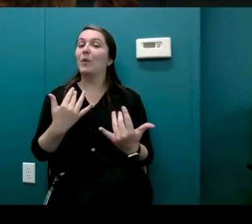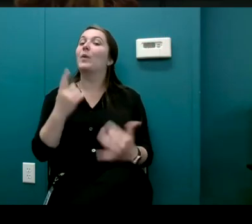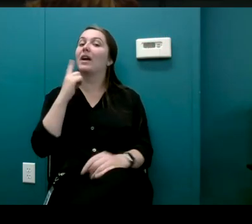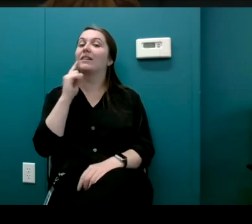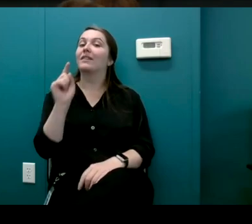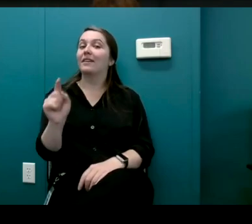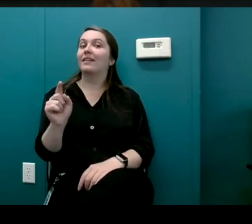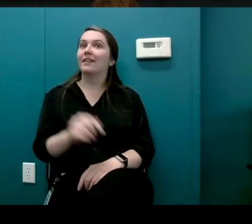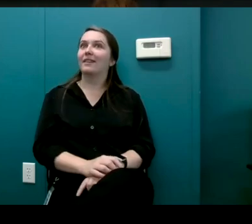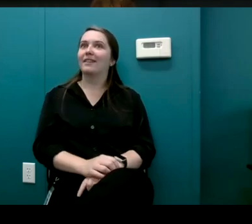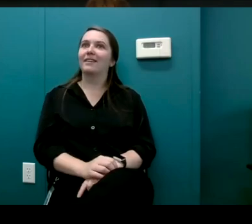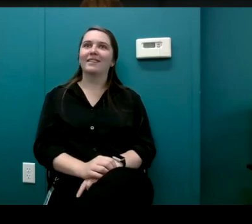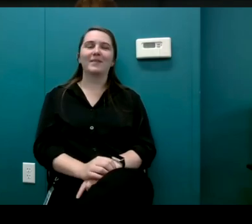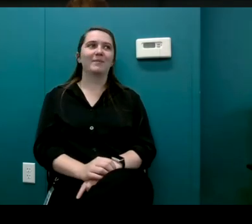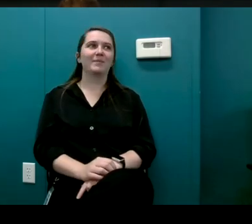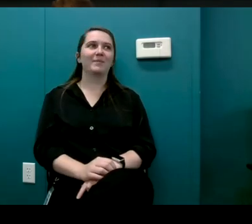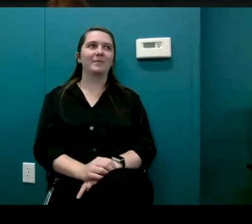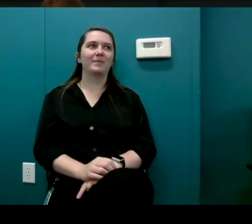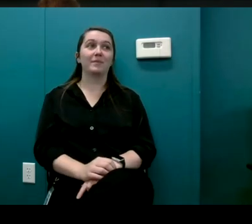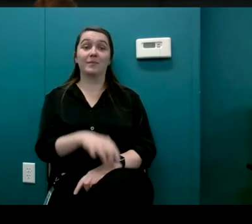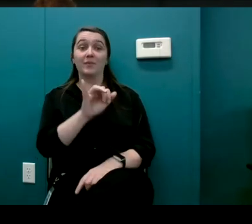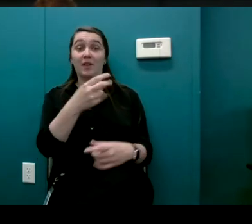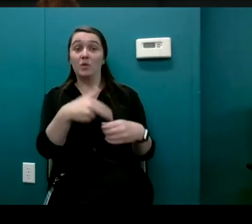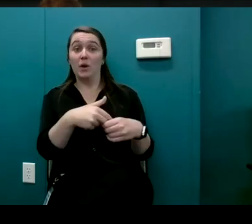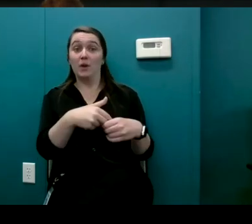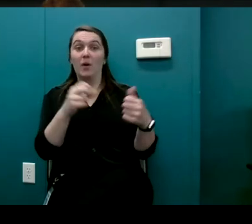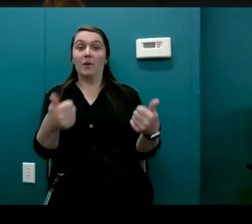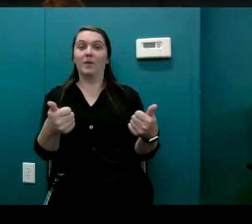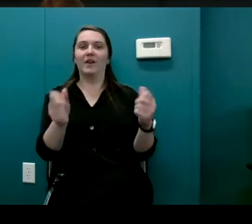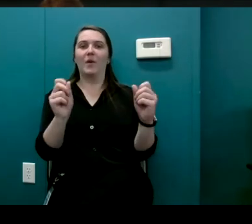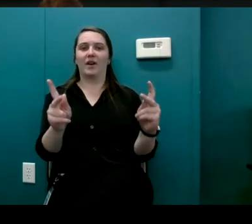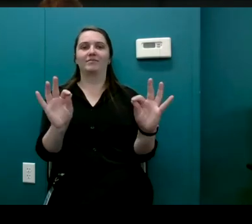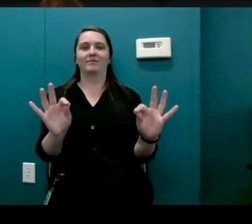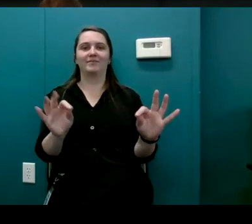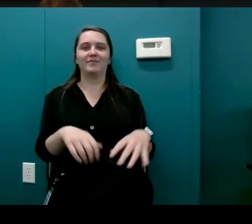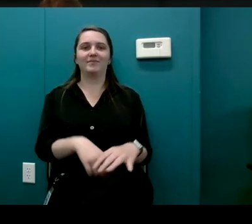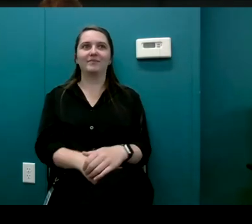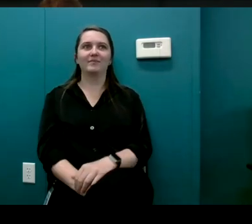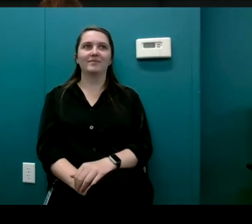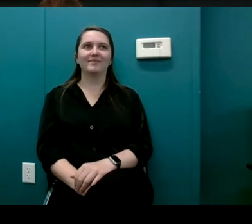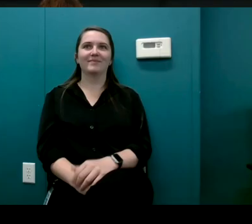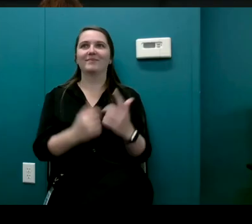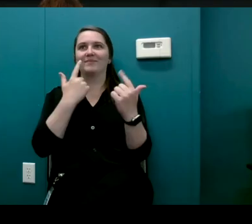tells me it's okay. Got it. But you? Belin's trying. Oh, there we go. Okay.